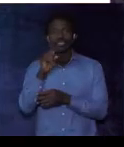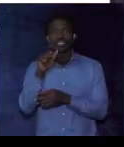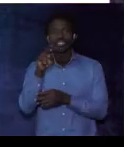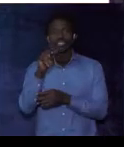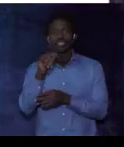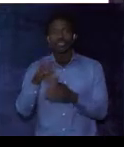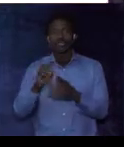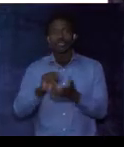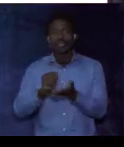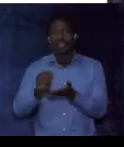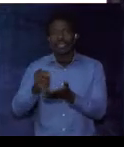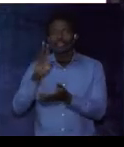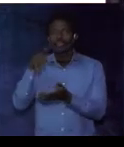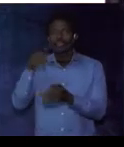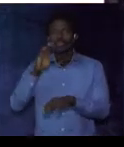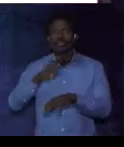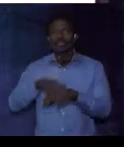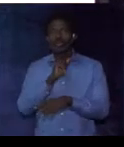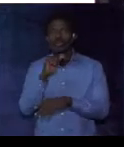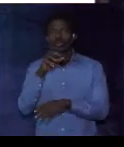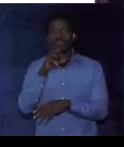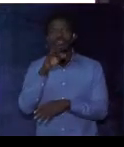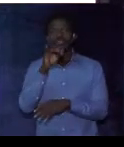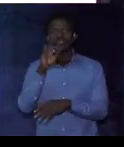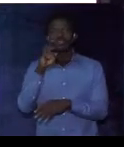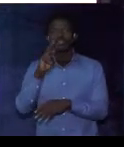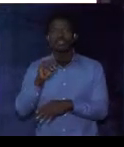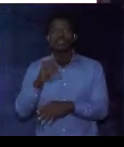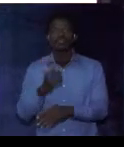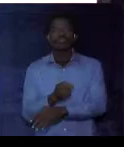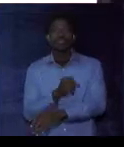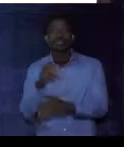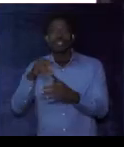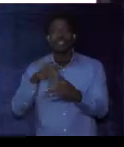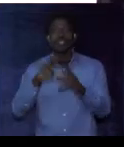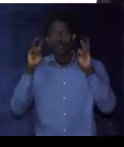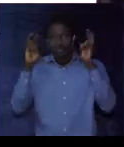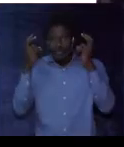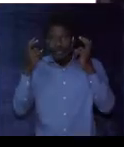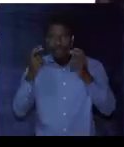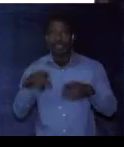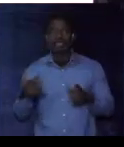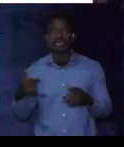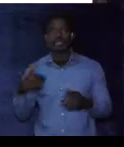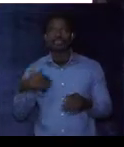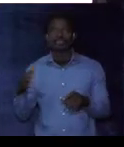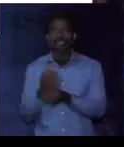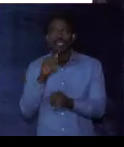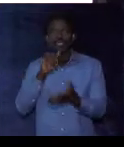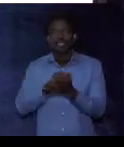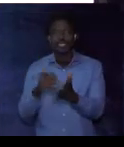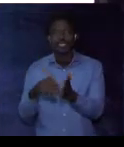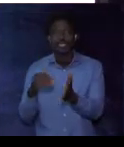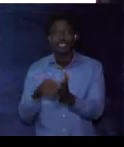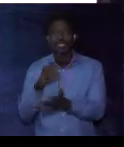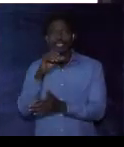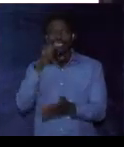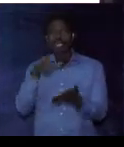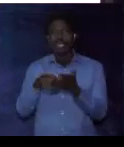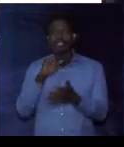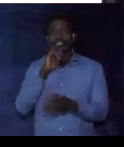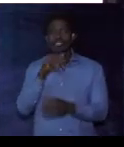or a write-up on a specific theme, subject, or topic. Let me take that